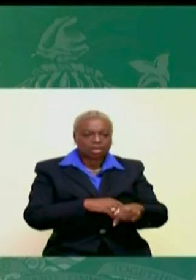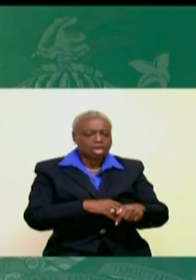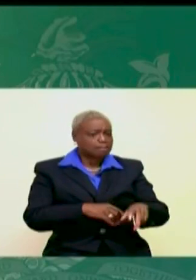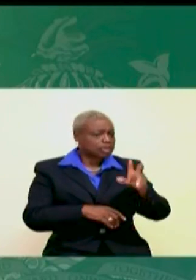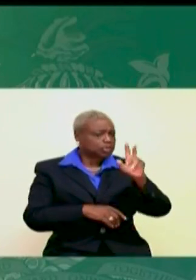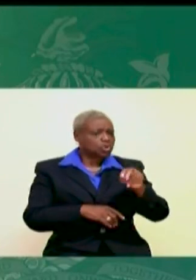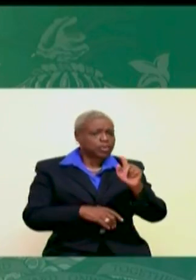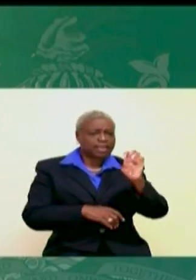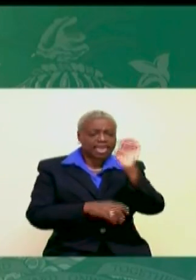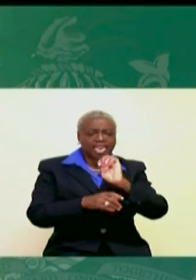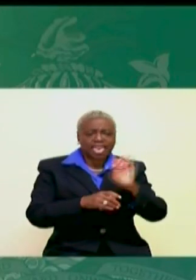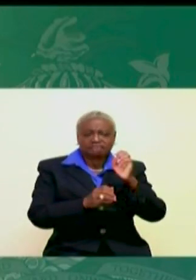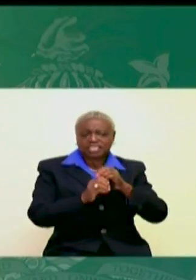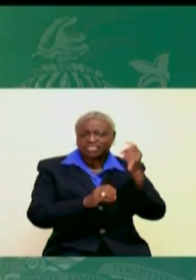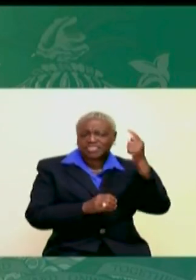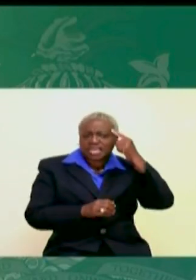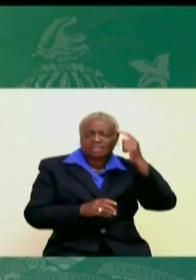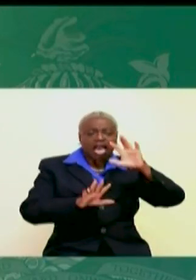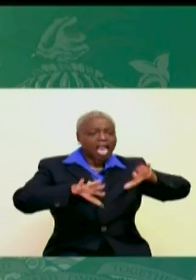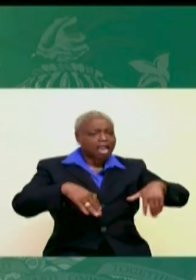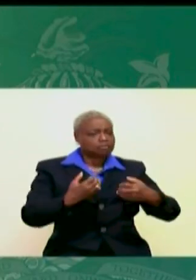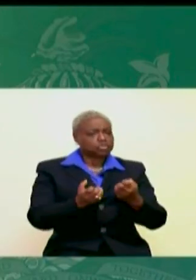the economies on the islands.